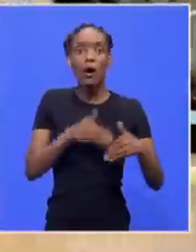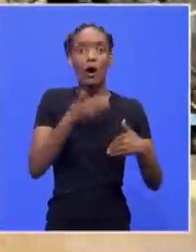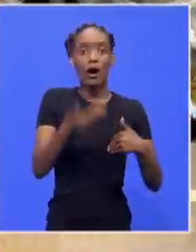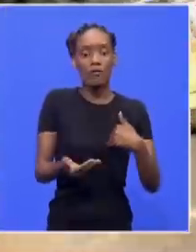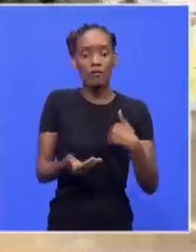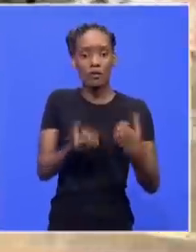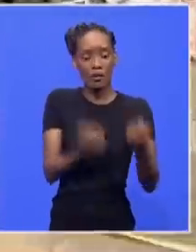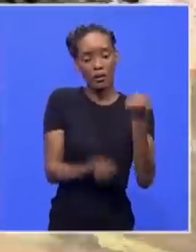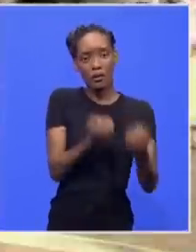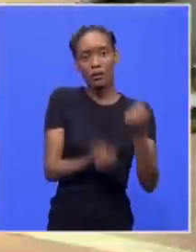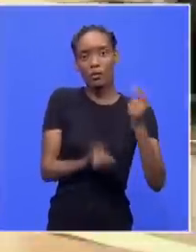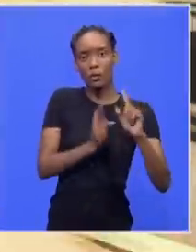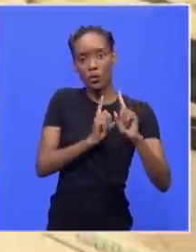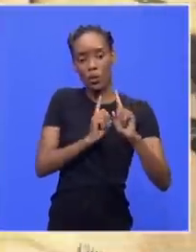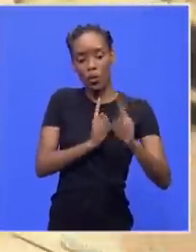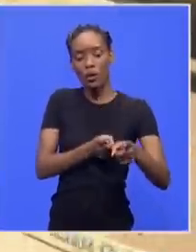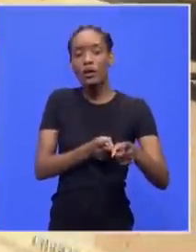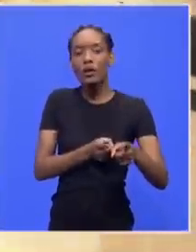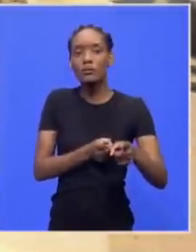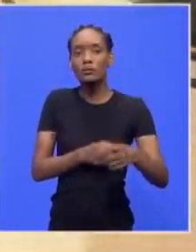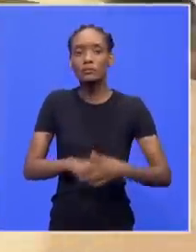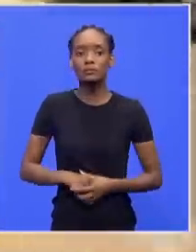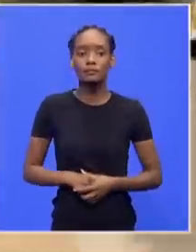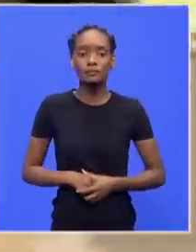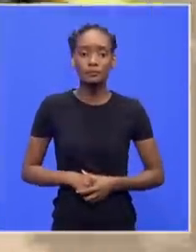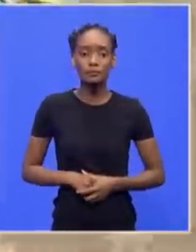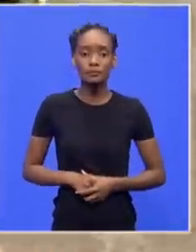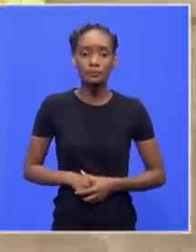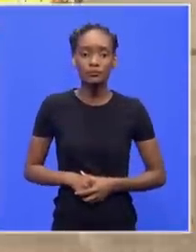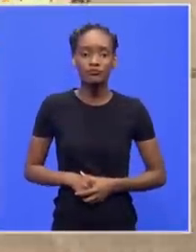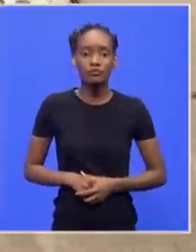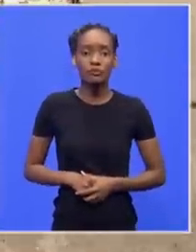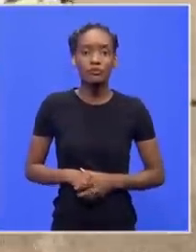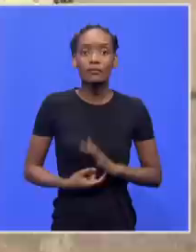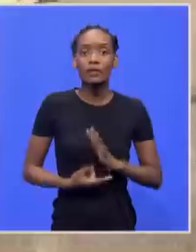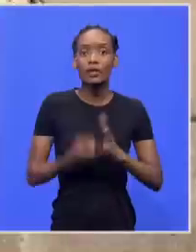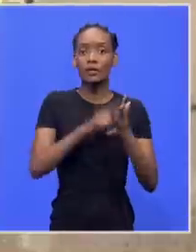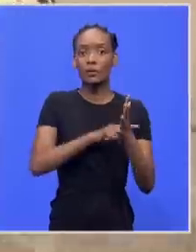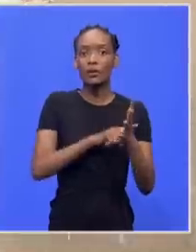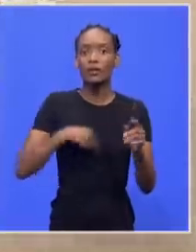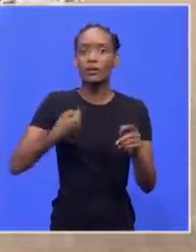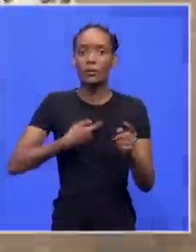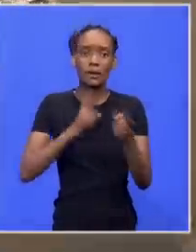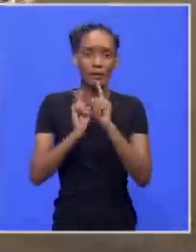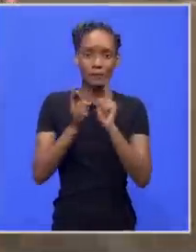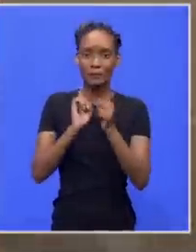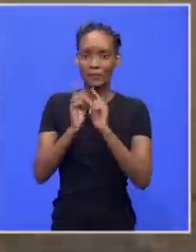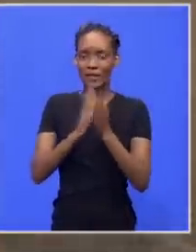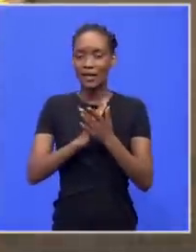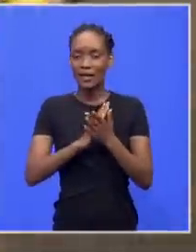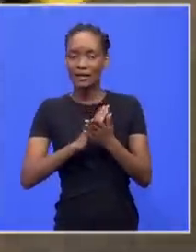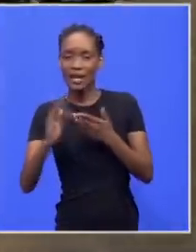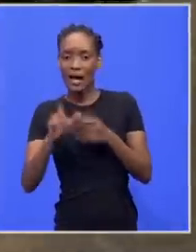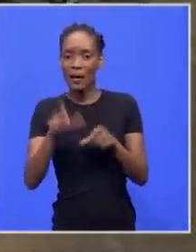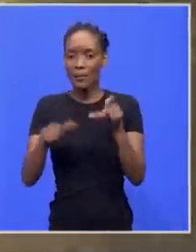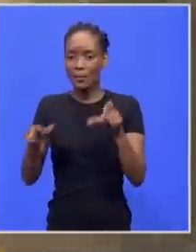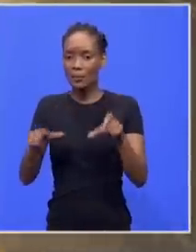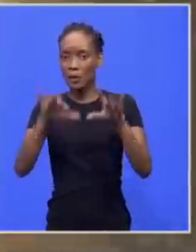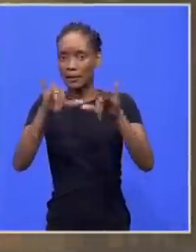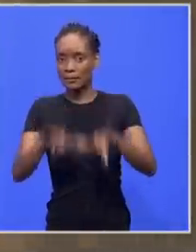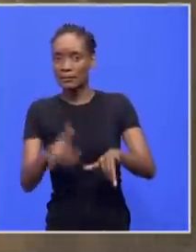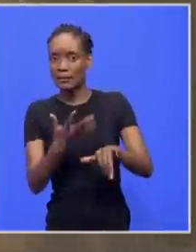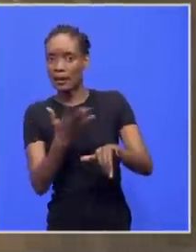of course, has been obtained. We've also throughout the week spoke to some of the residents in the area just to find out what